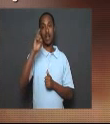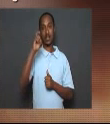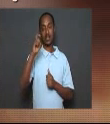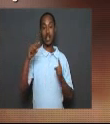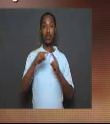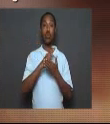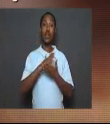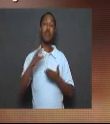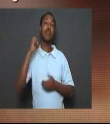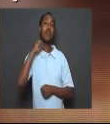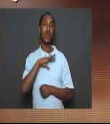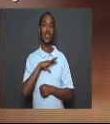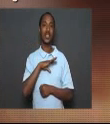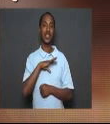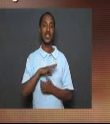remove impurities.